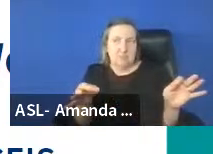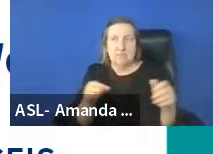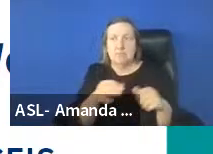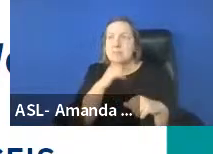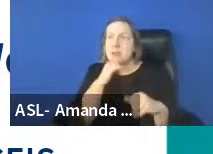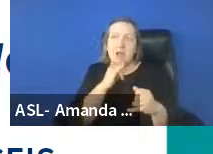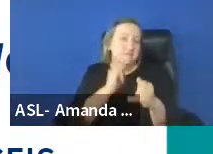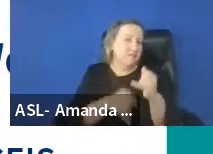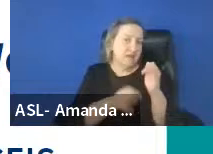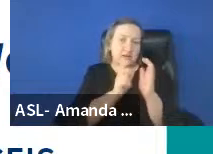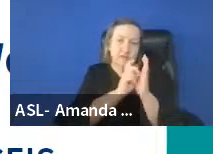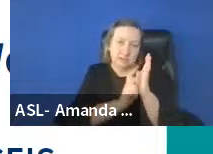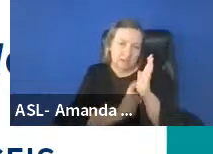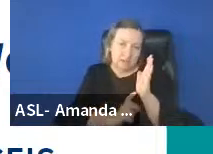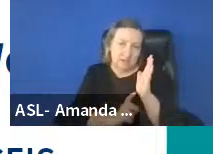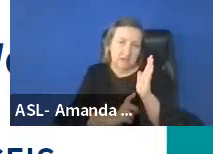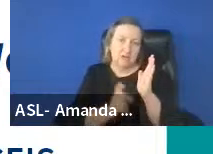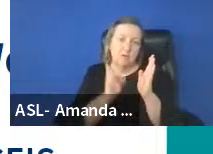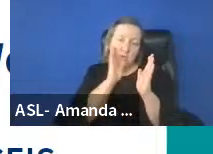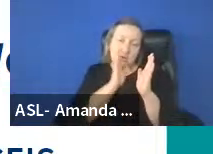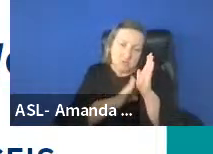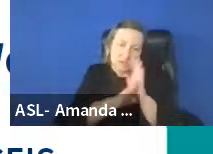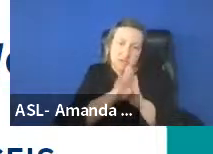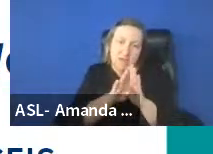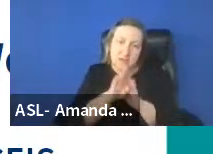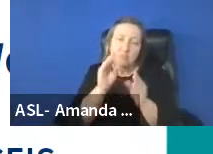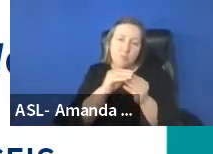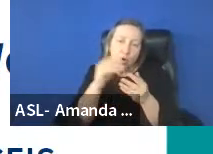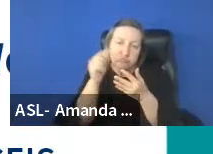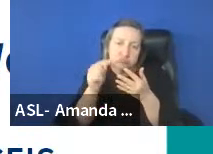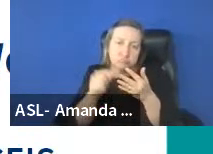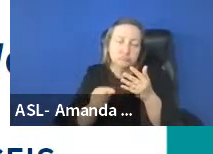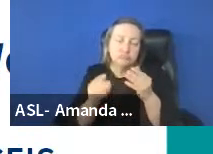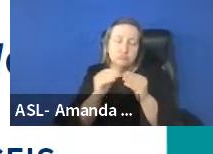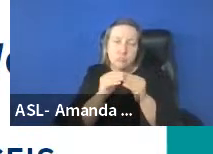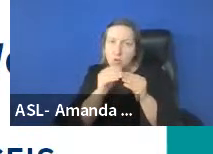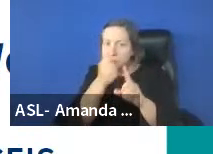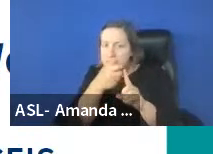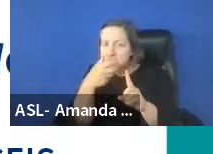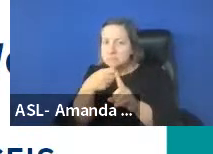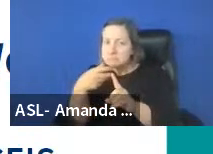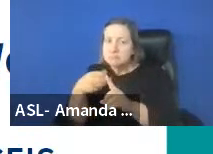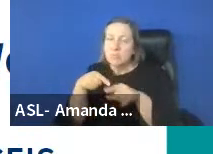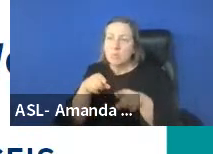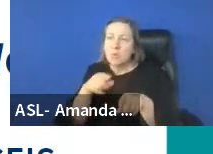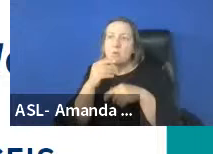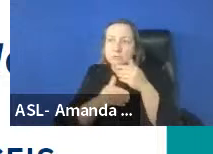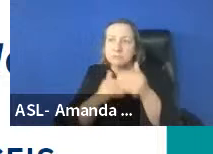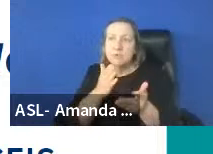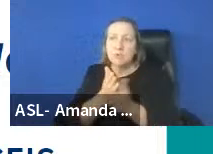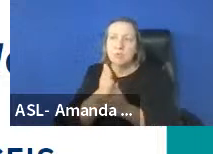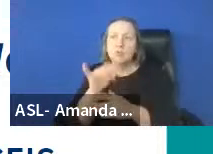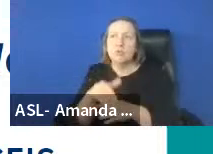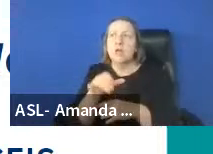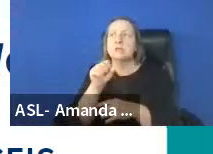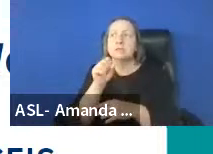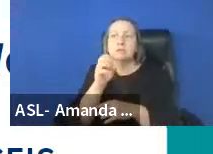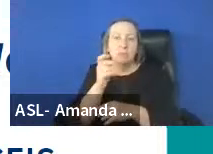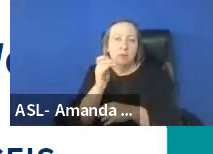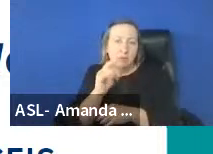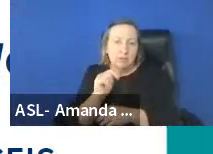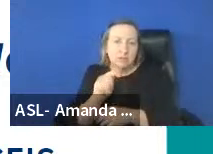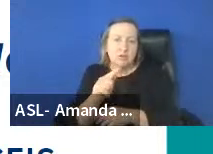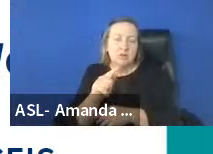final design. We will be developing more details as we move through that supplemental environmental impact